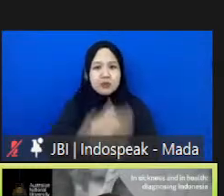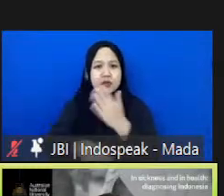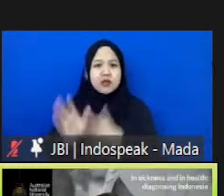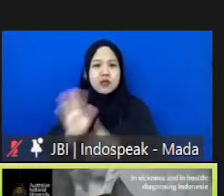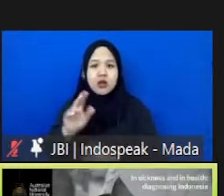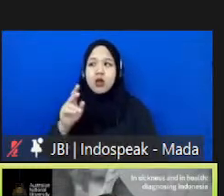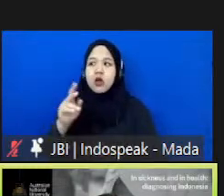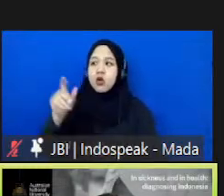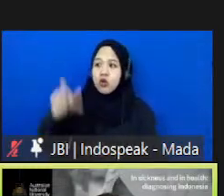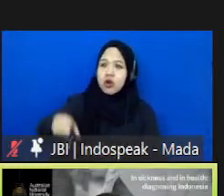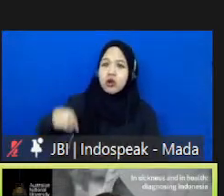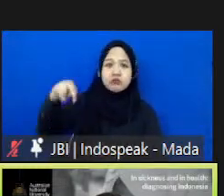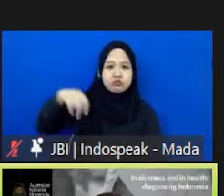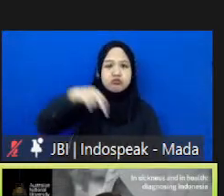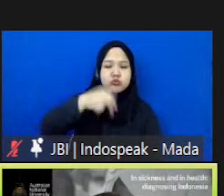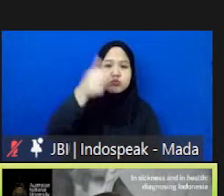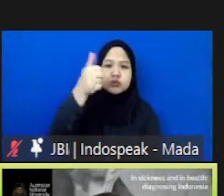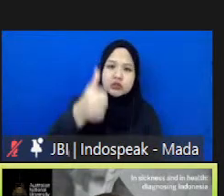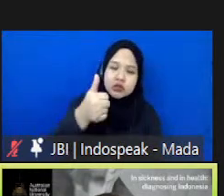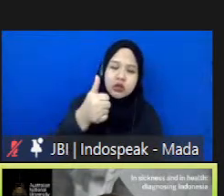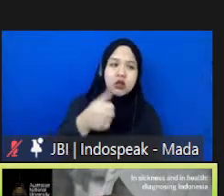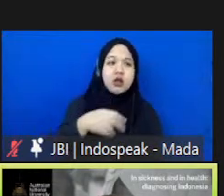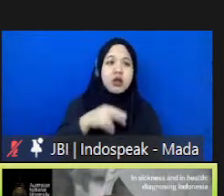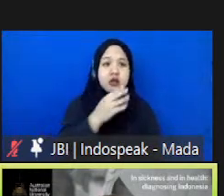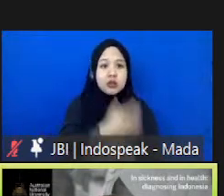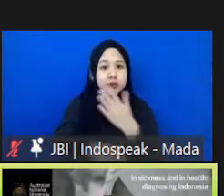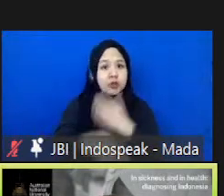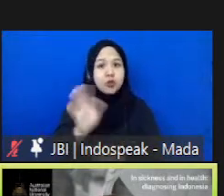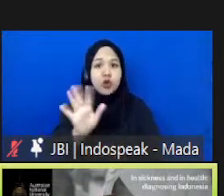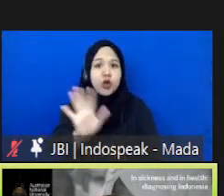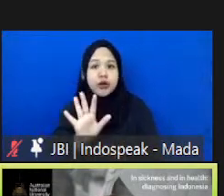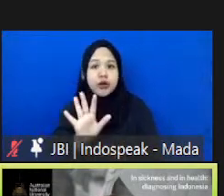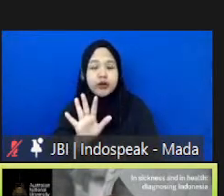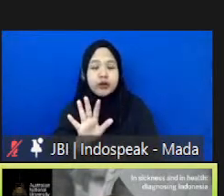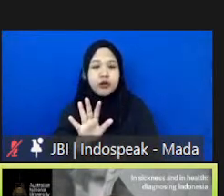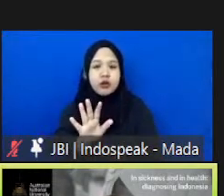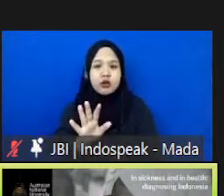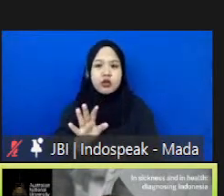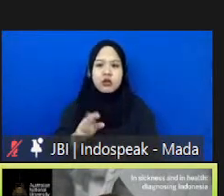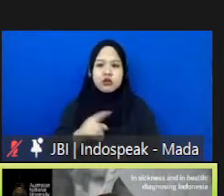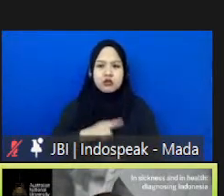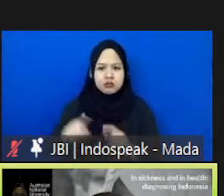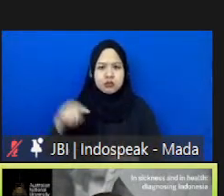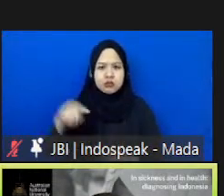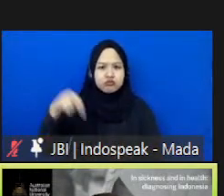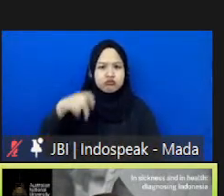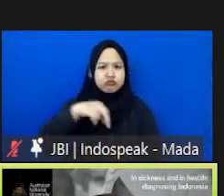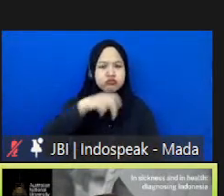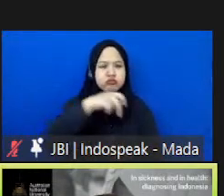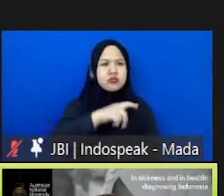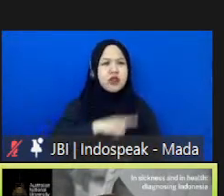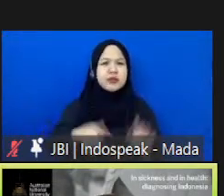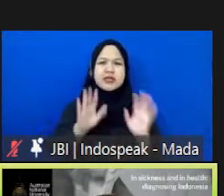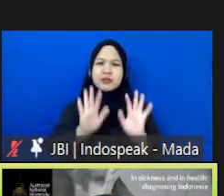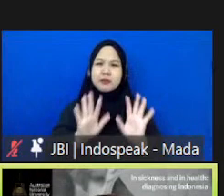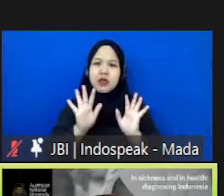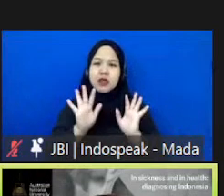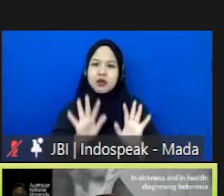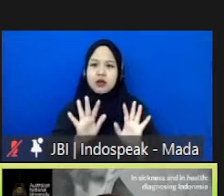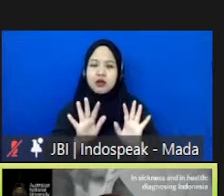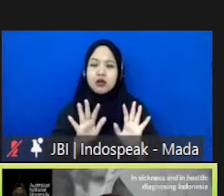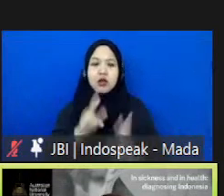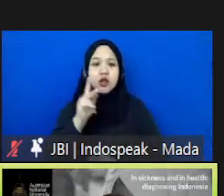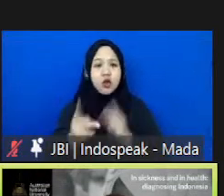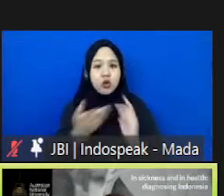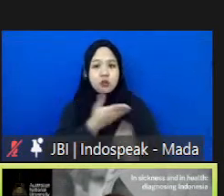does she or he has a disability? What if their inability to walk is only temporary? Or if they are